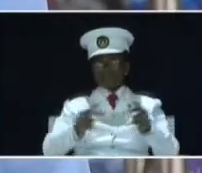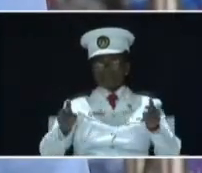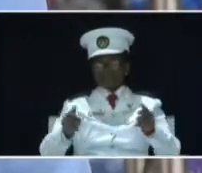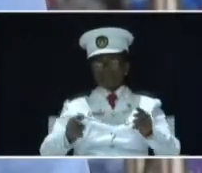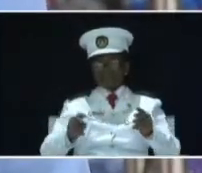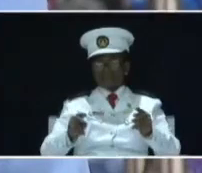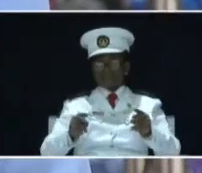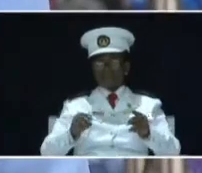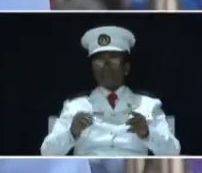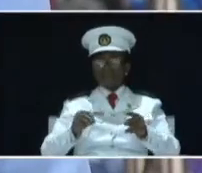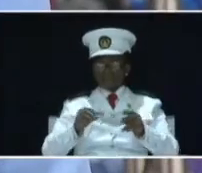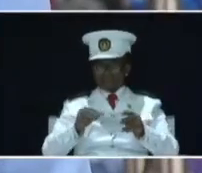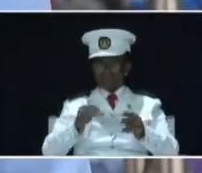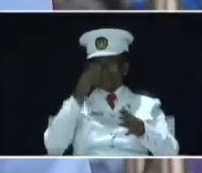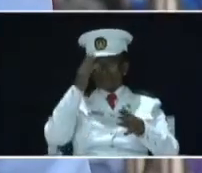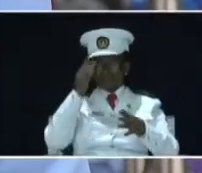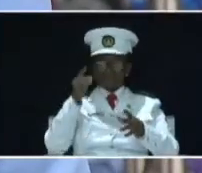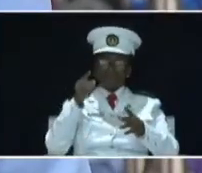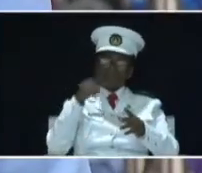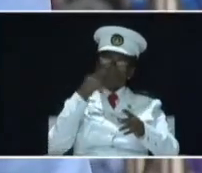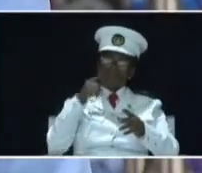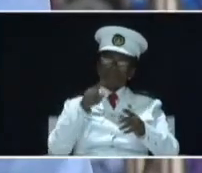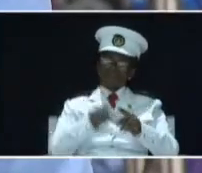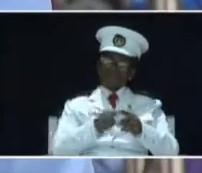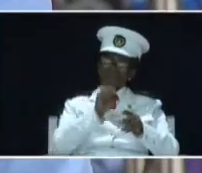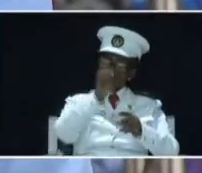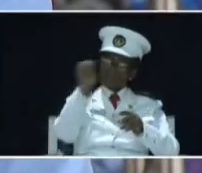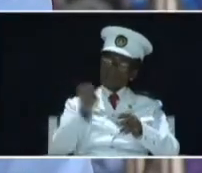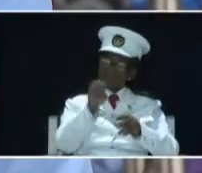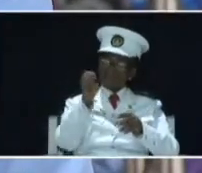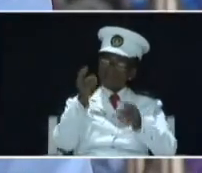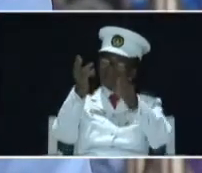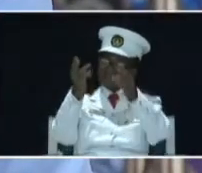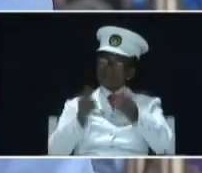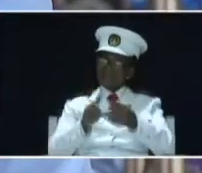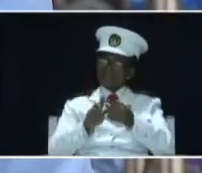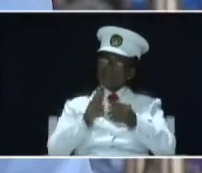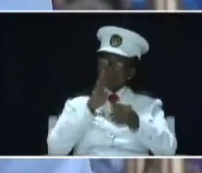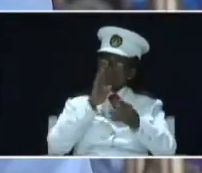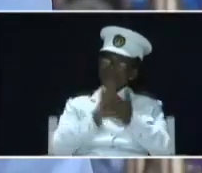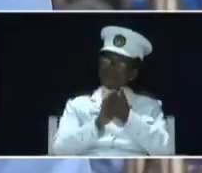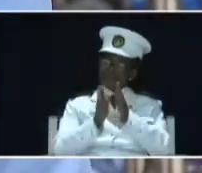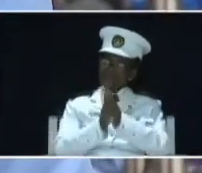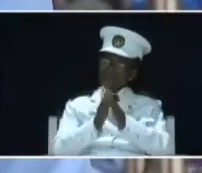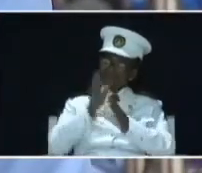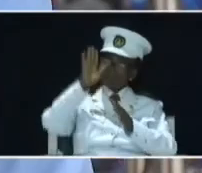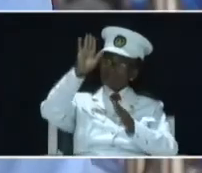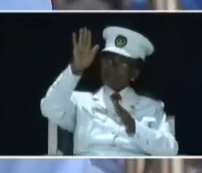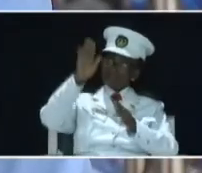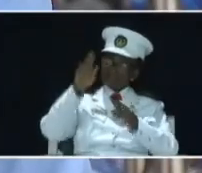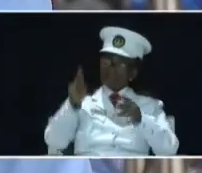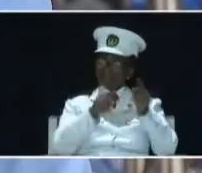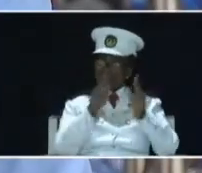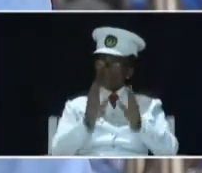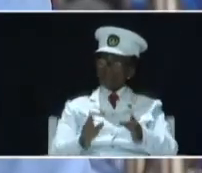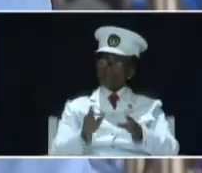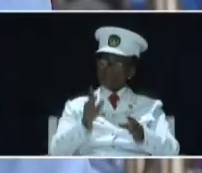If we're ever going to become his partner, you must be subject